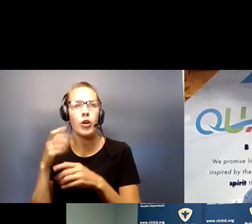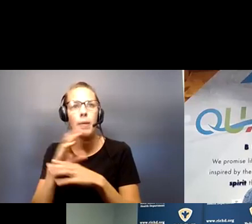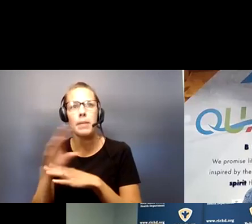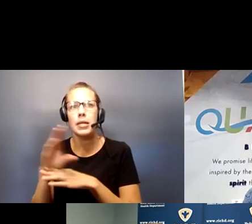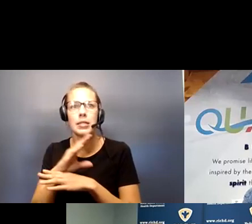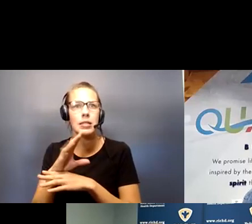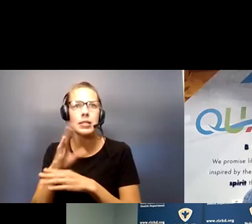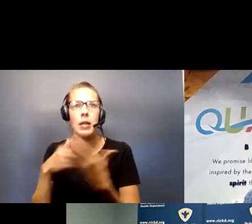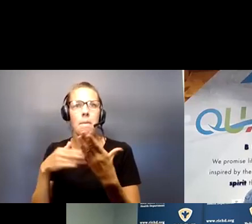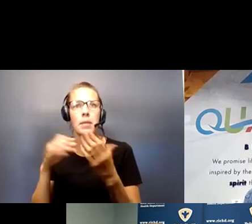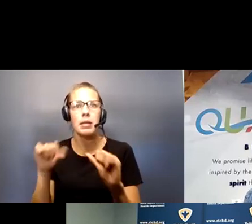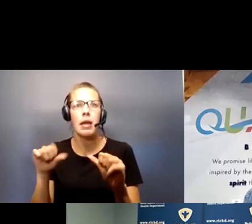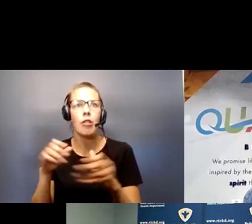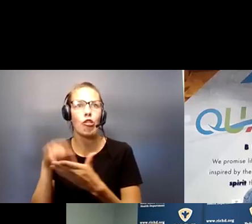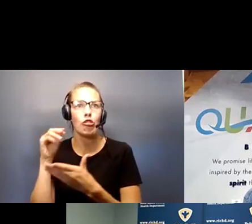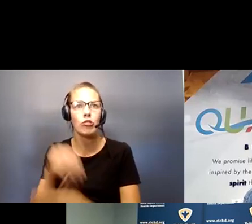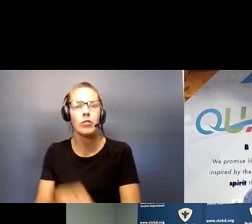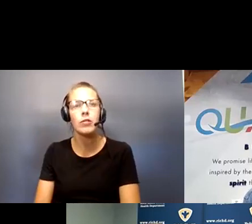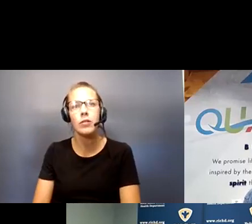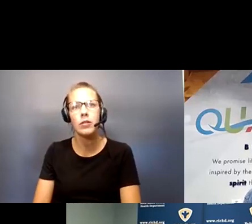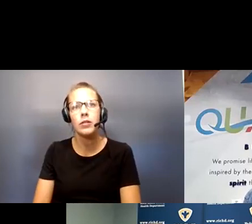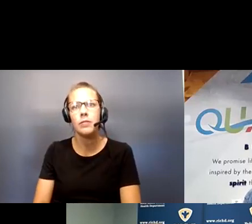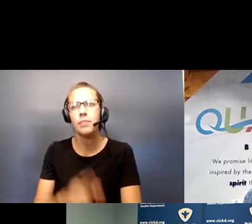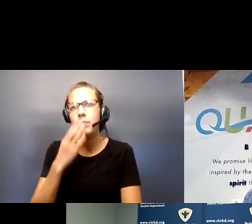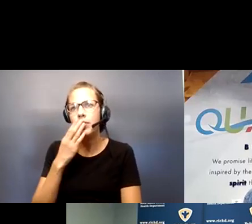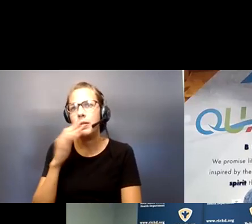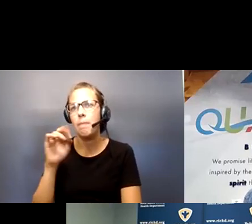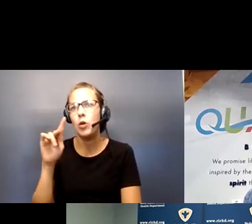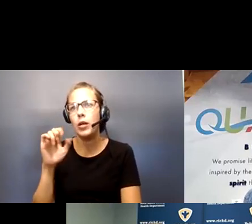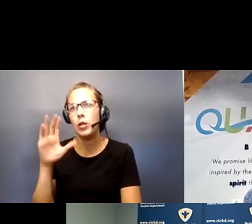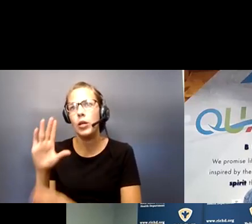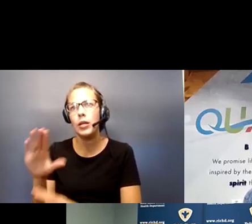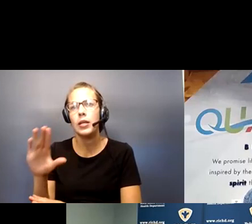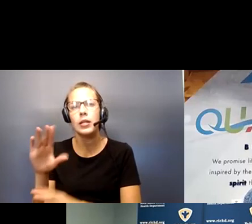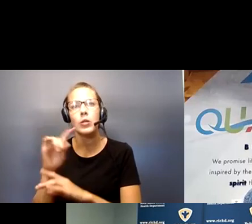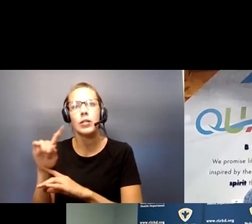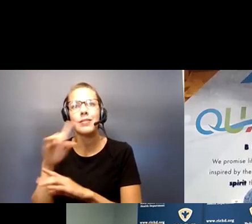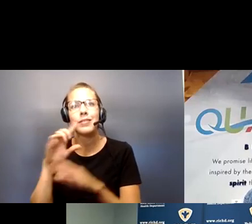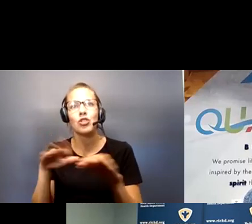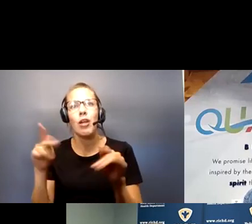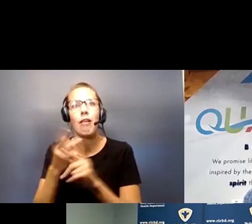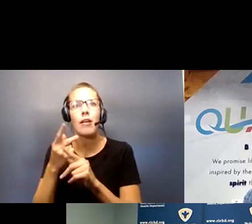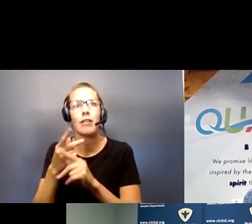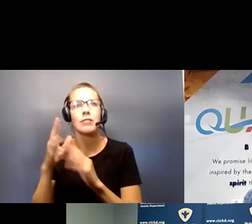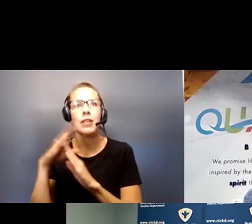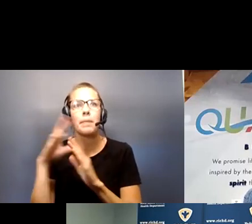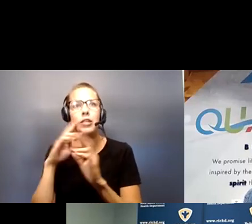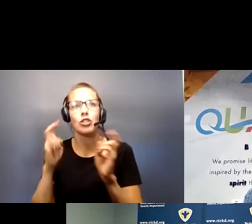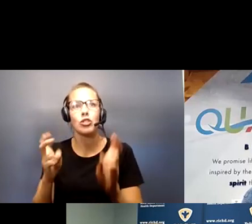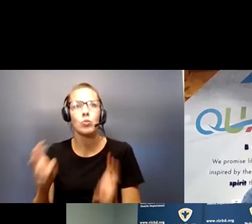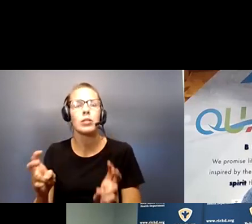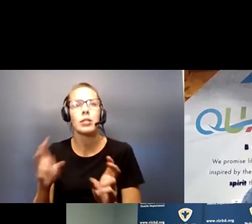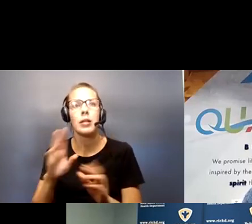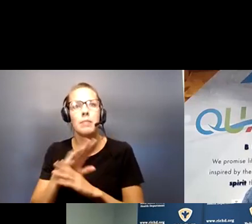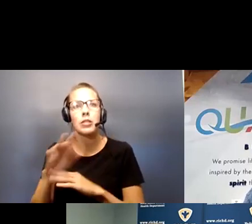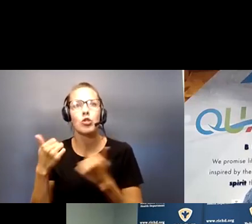that some can learn from? Thanks, Brooke. Great question. Childcare is one of the top issues that businesses are trying